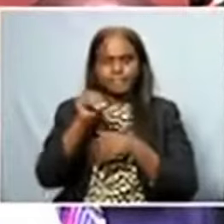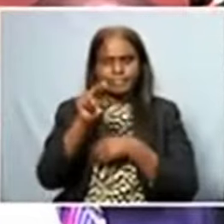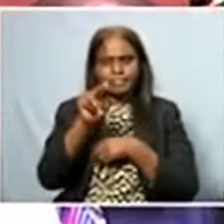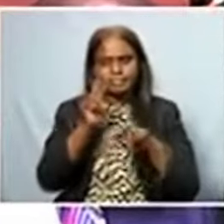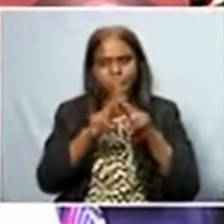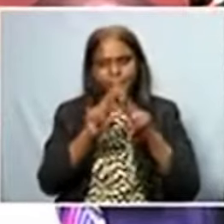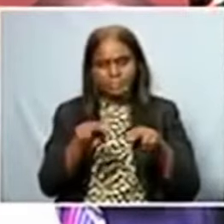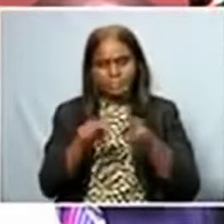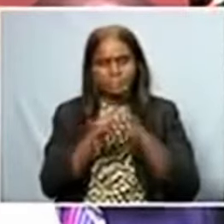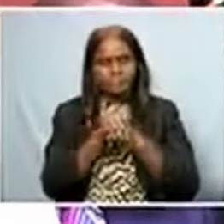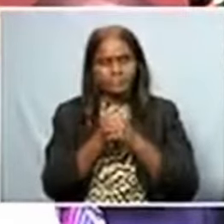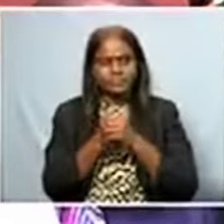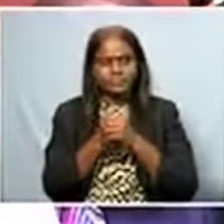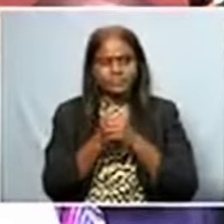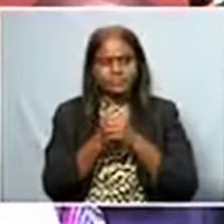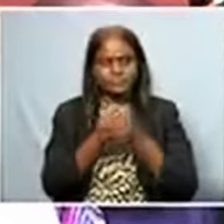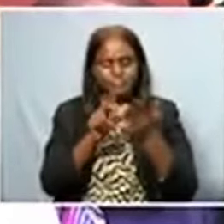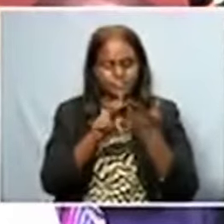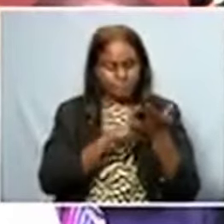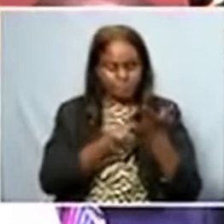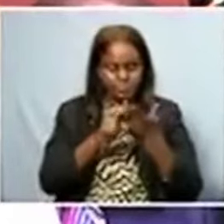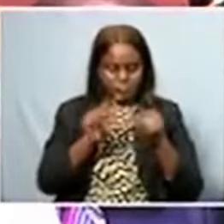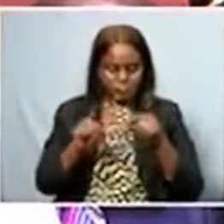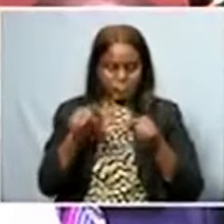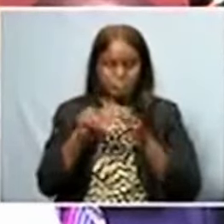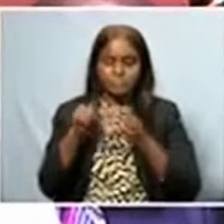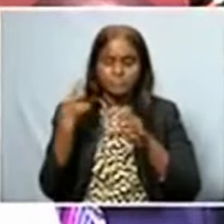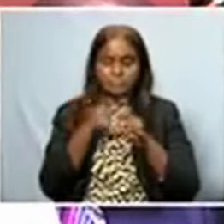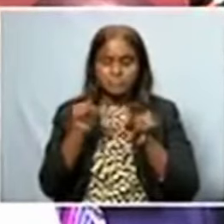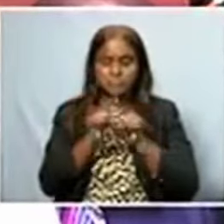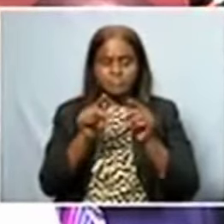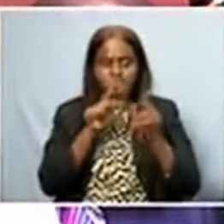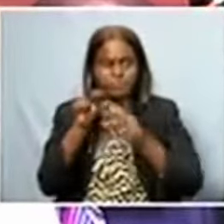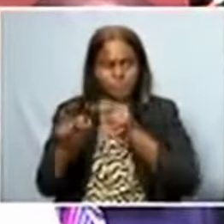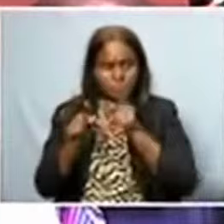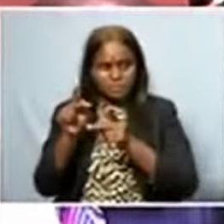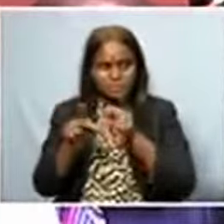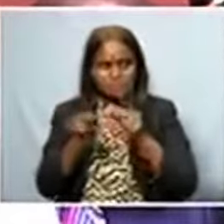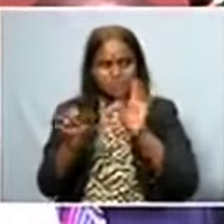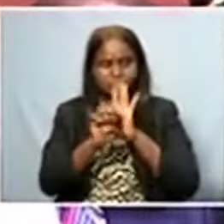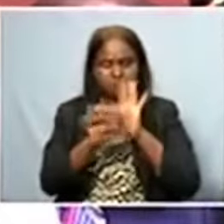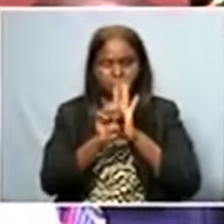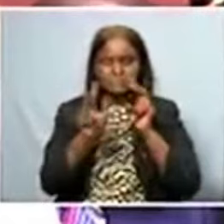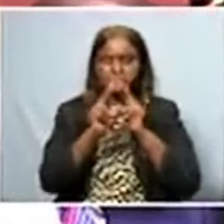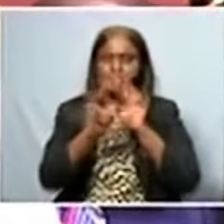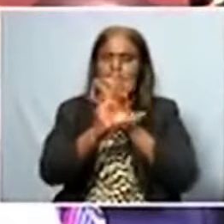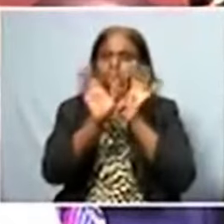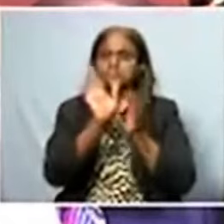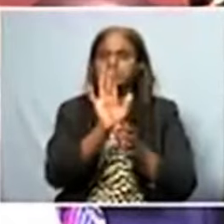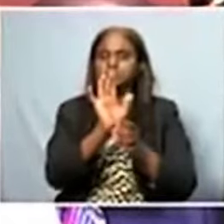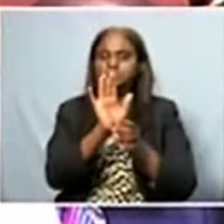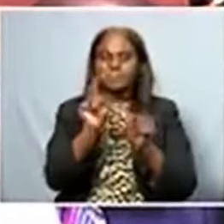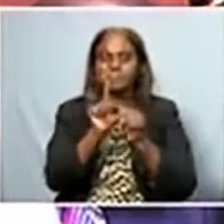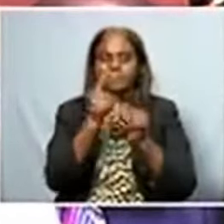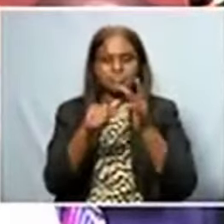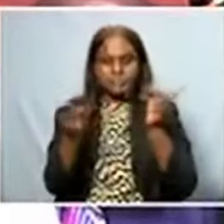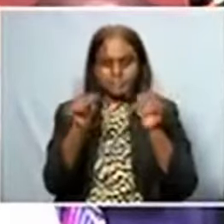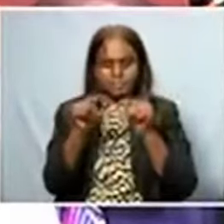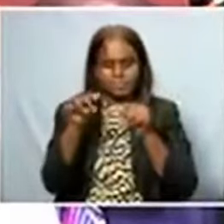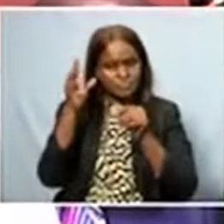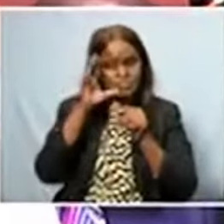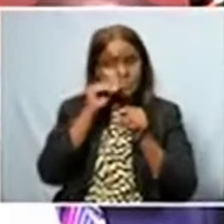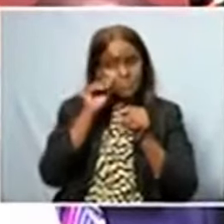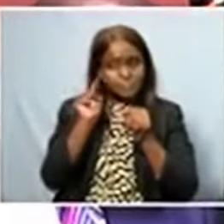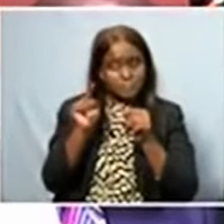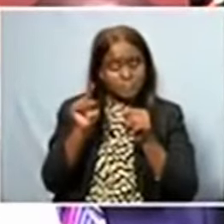Mr. Chairman, the rules of this House, the practices and precedents are very, very clear that when the